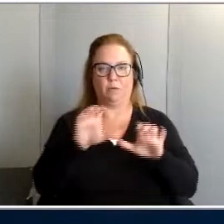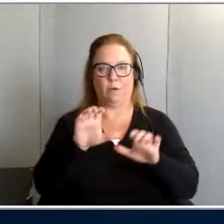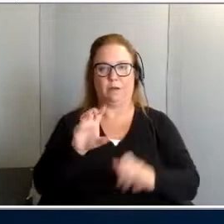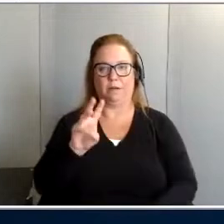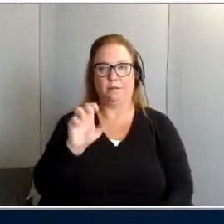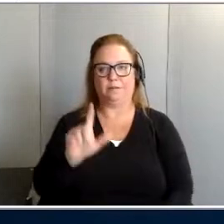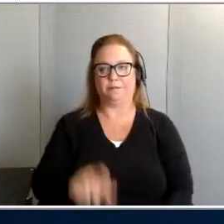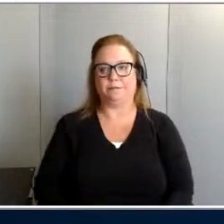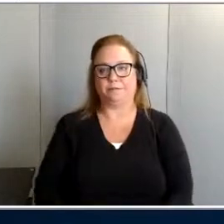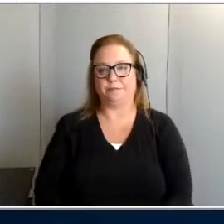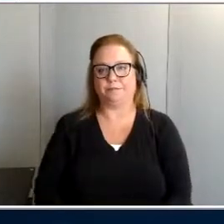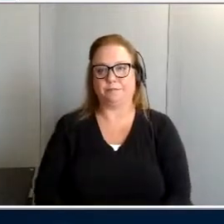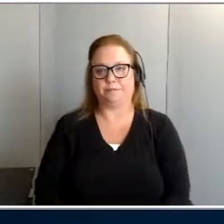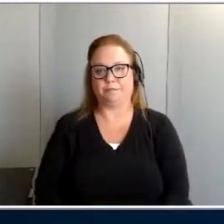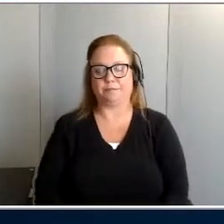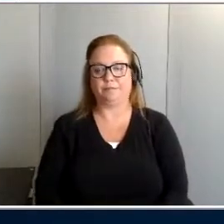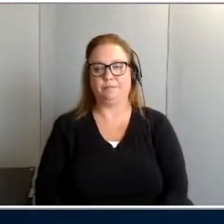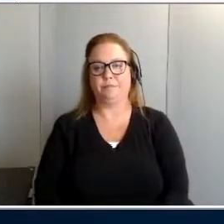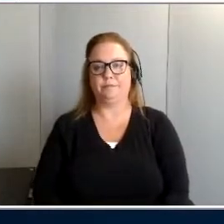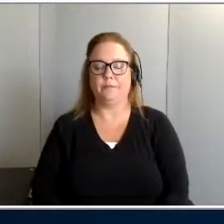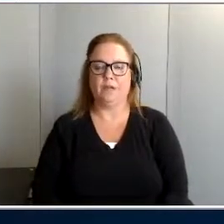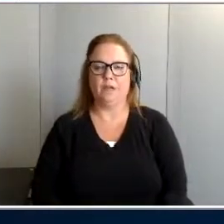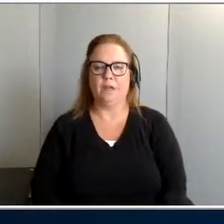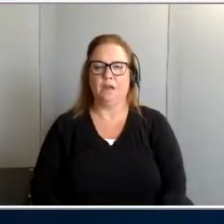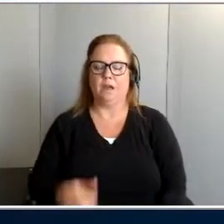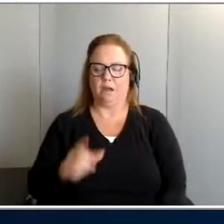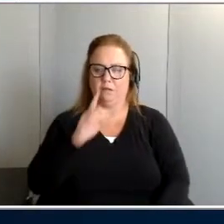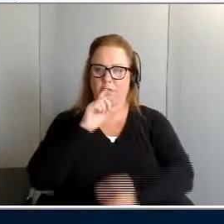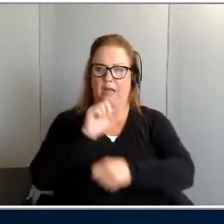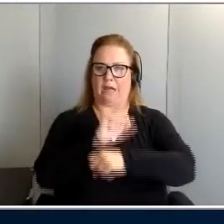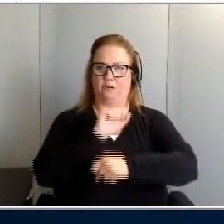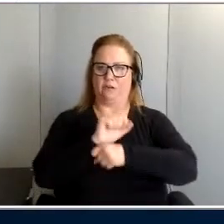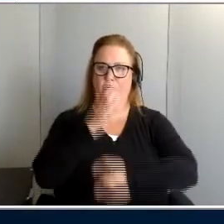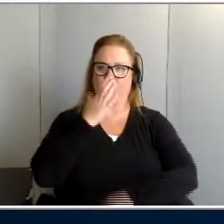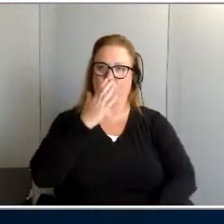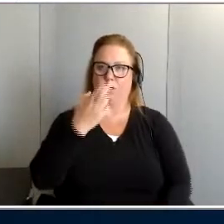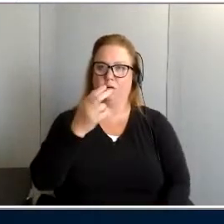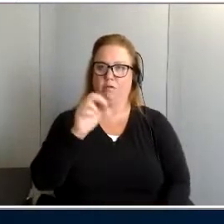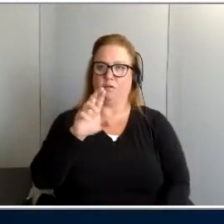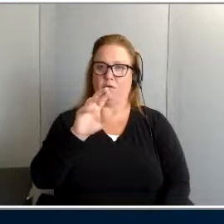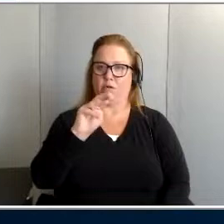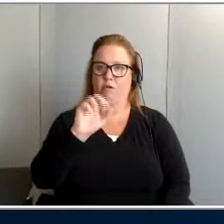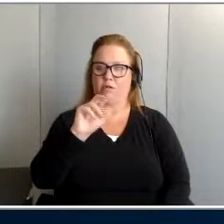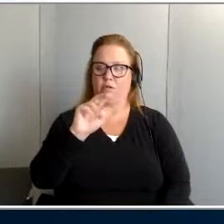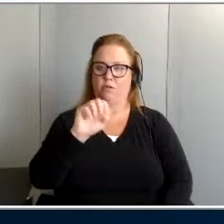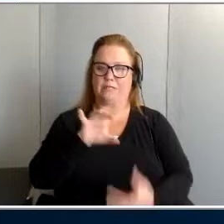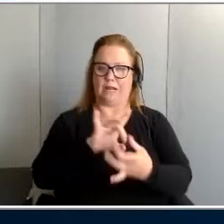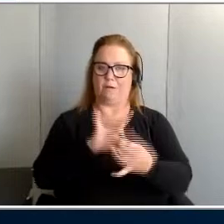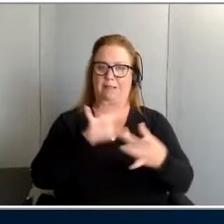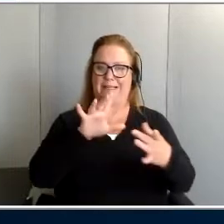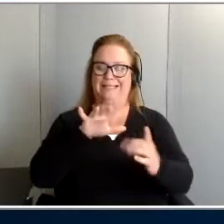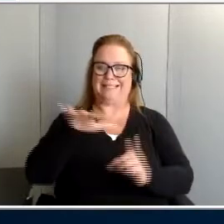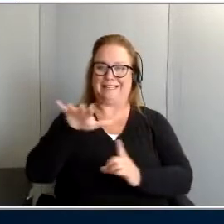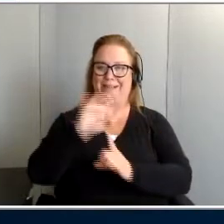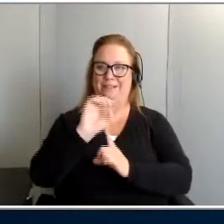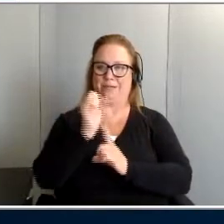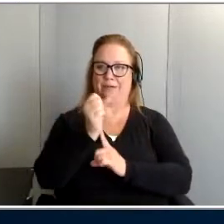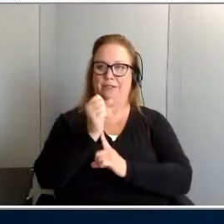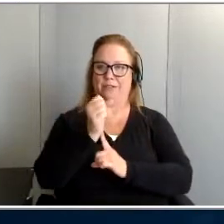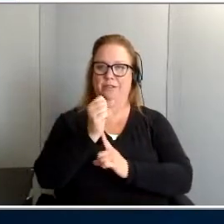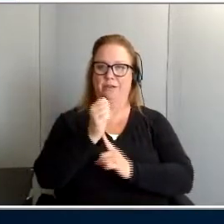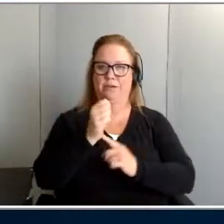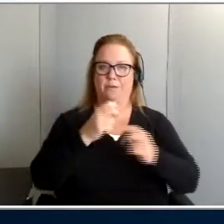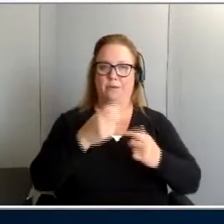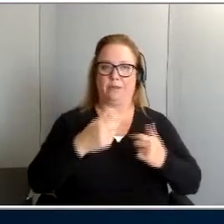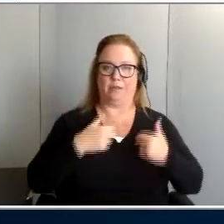to know, and I think we've kind of touched on this, but are there actual good hormones that are released in these kinds of situations with, humans and dogs,